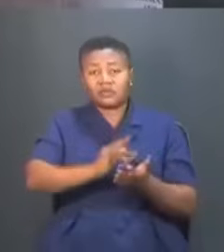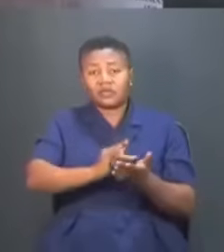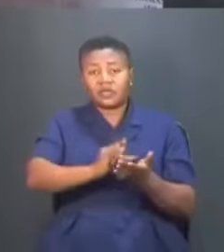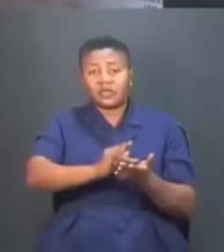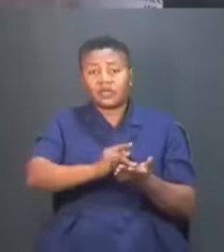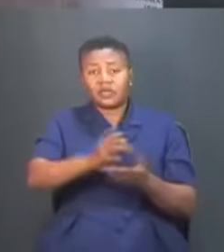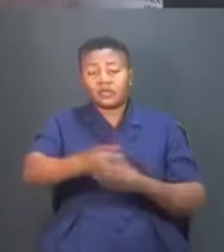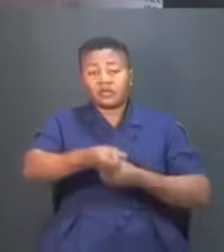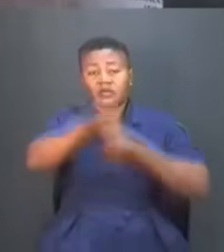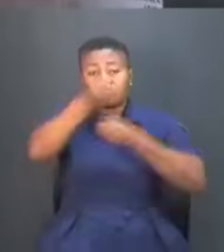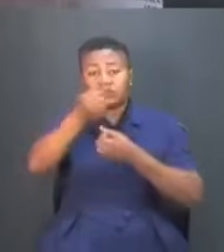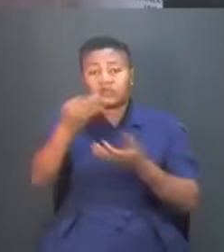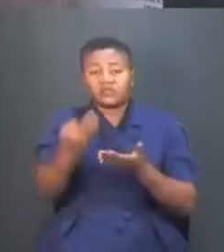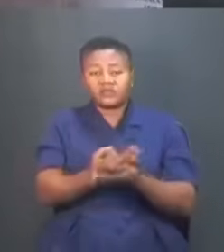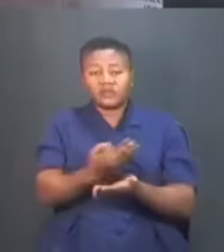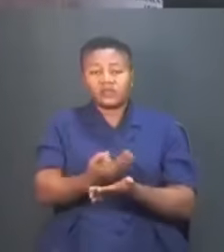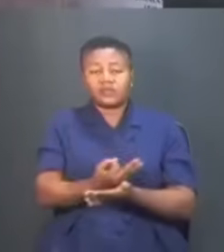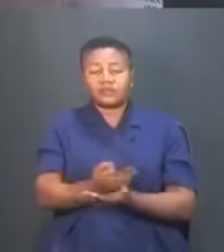Yes, Deputy Minority Leader.